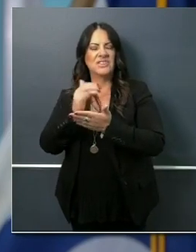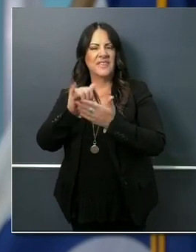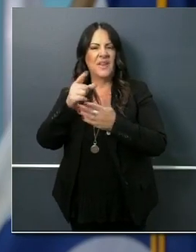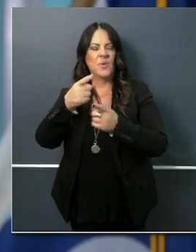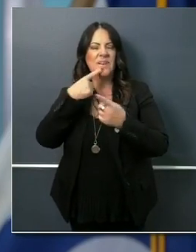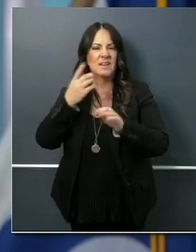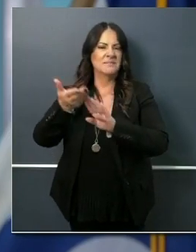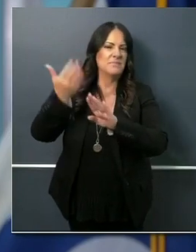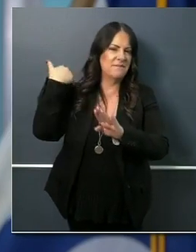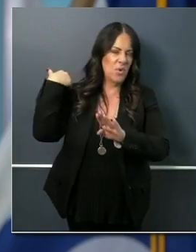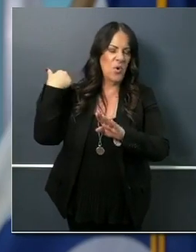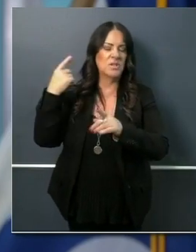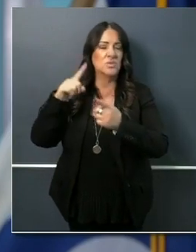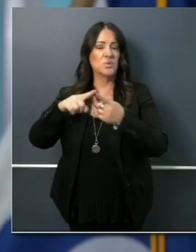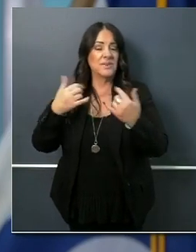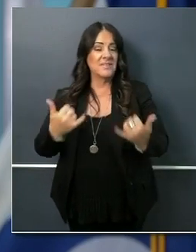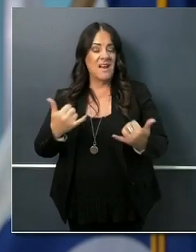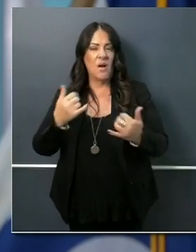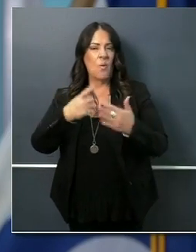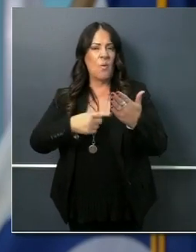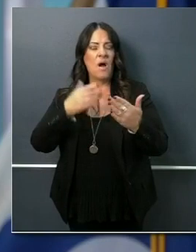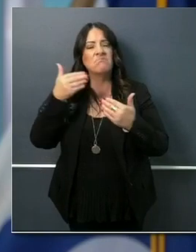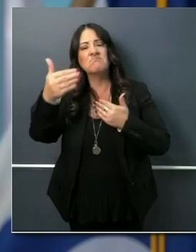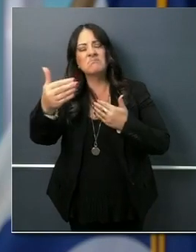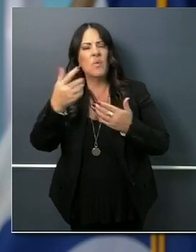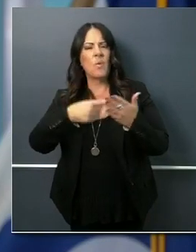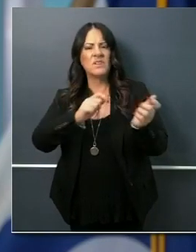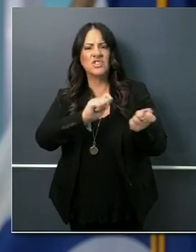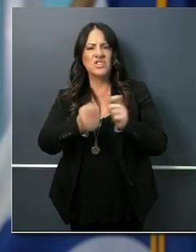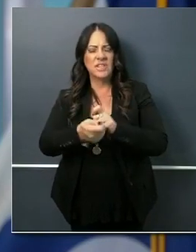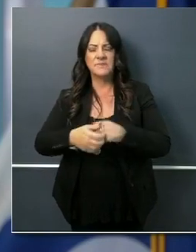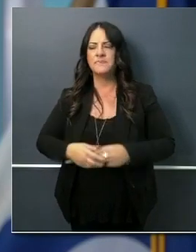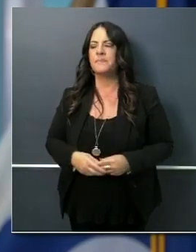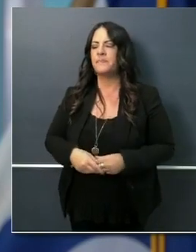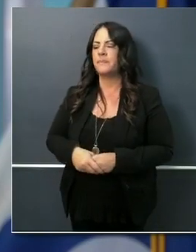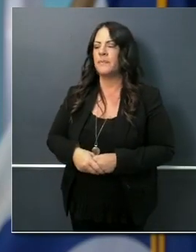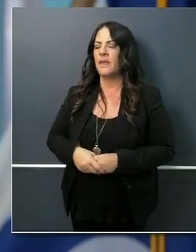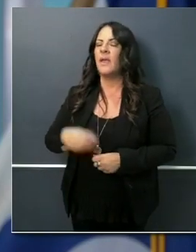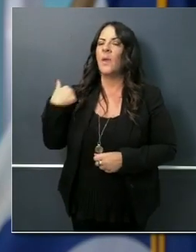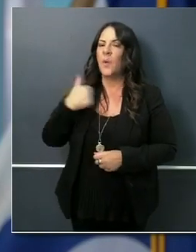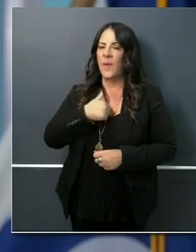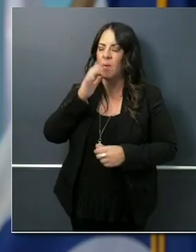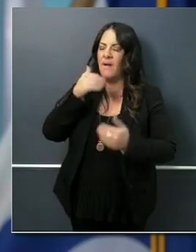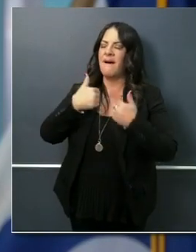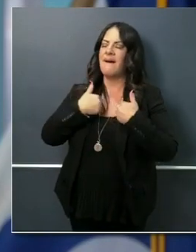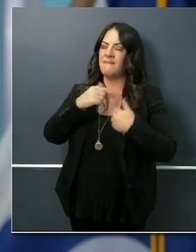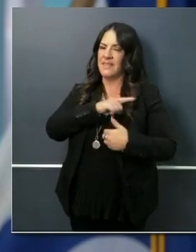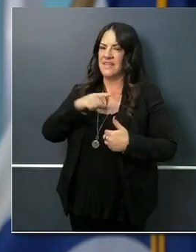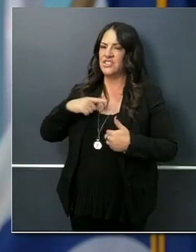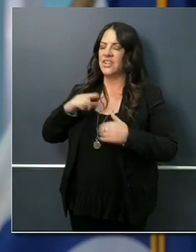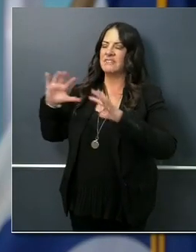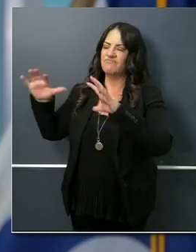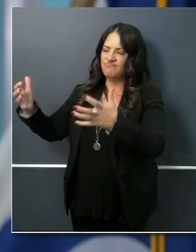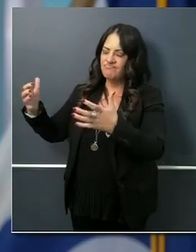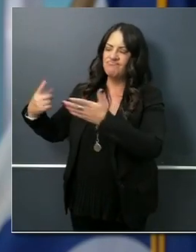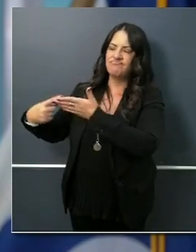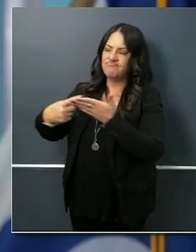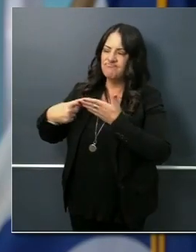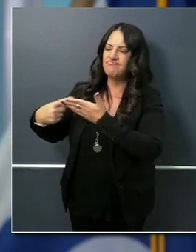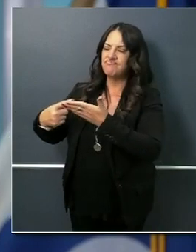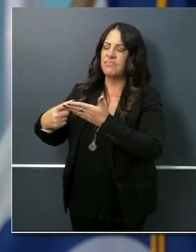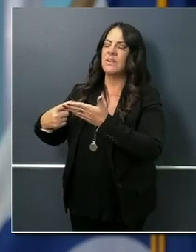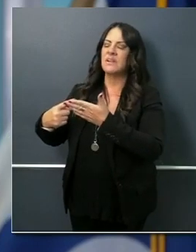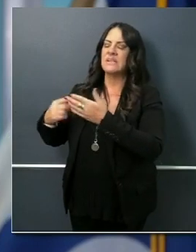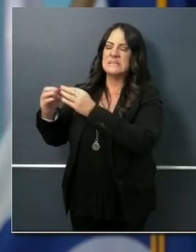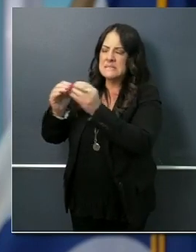working to provide the details of that. We have legislative oversight hearings later this week, so a lot of this information will be made very